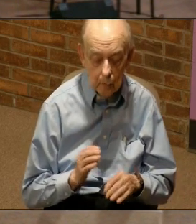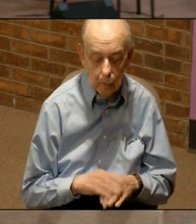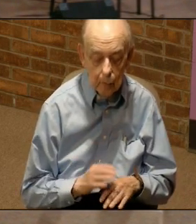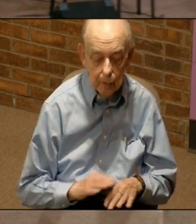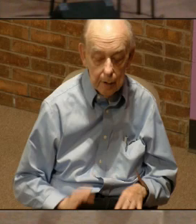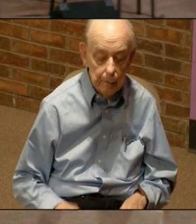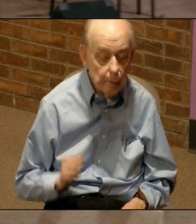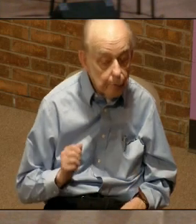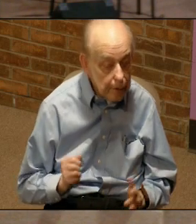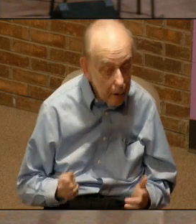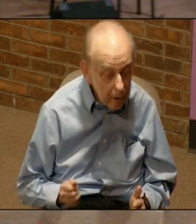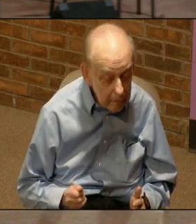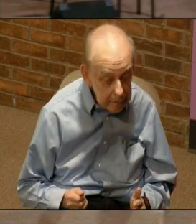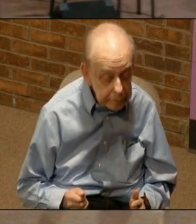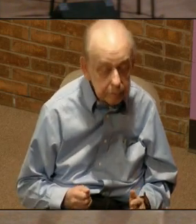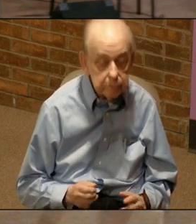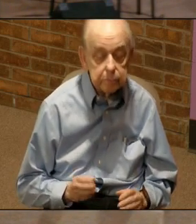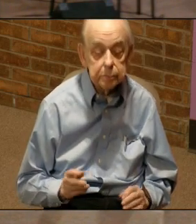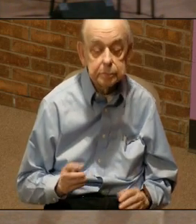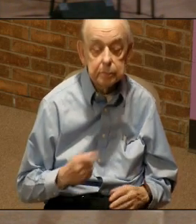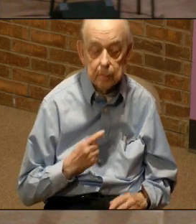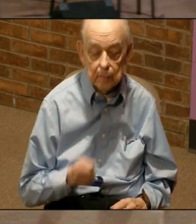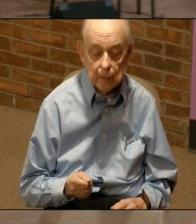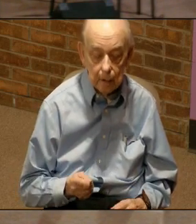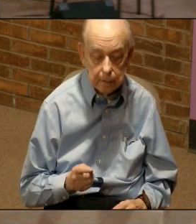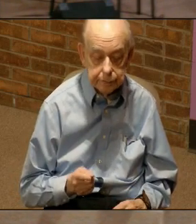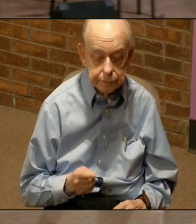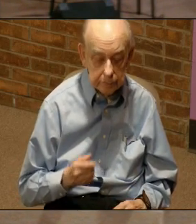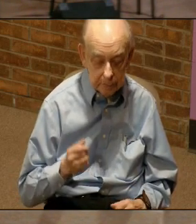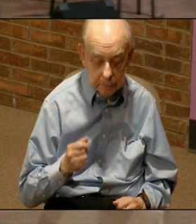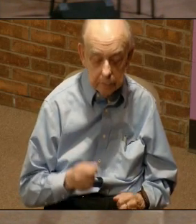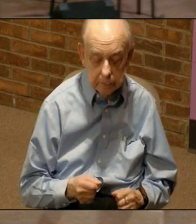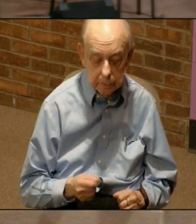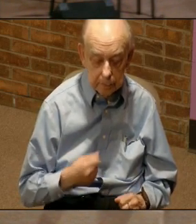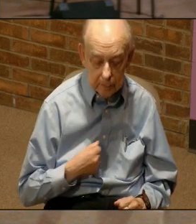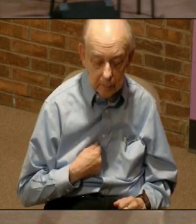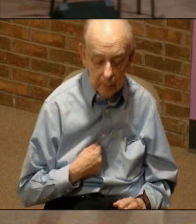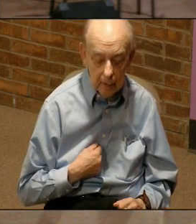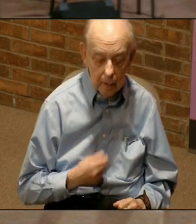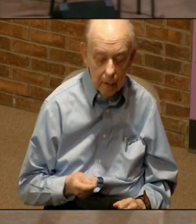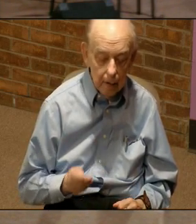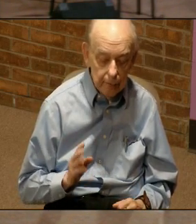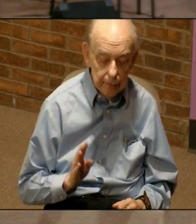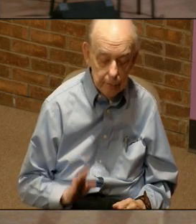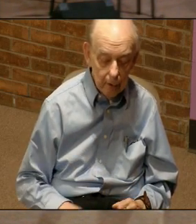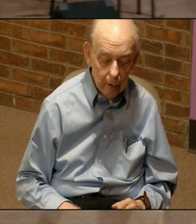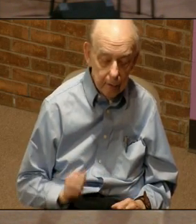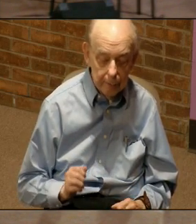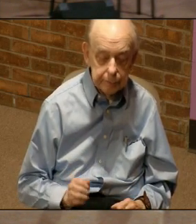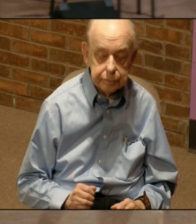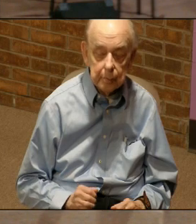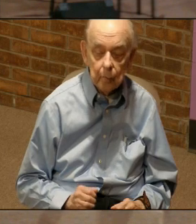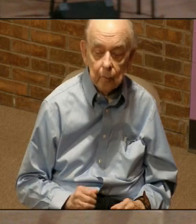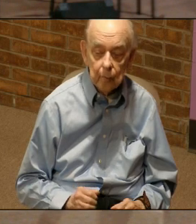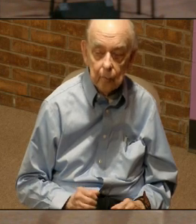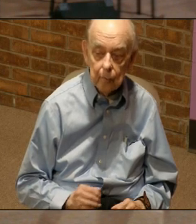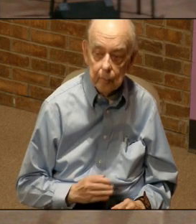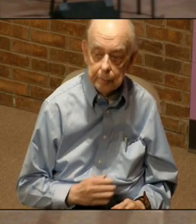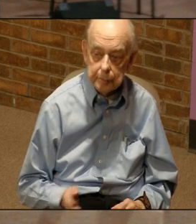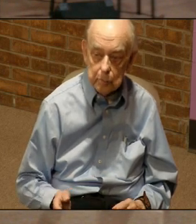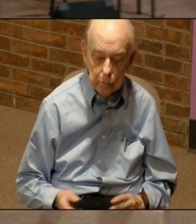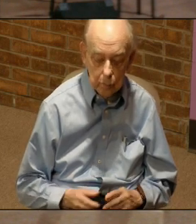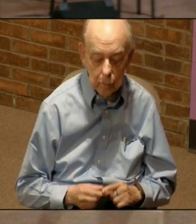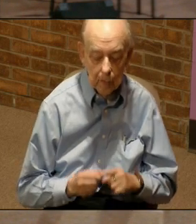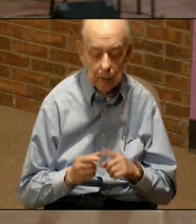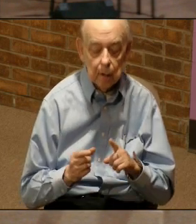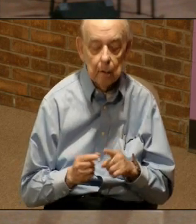dog, okay? Or you don't want to tell them that you remind them of your mutt. You know, there are